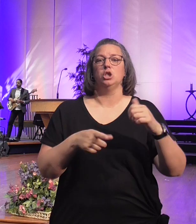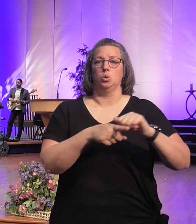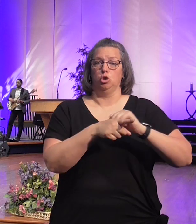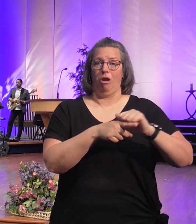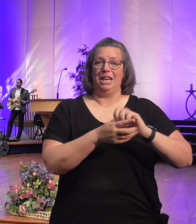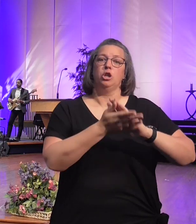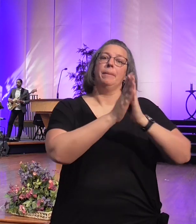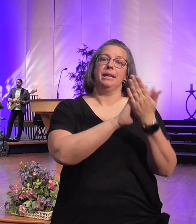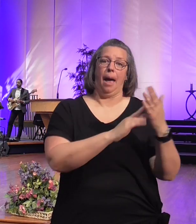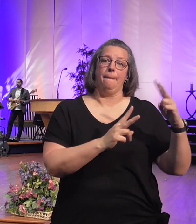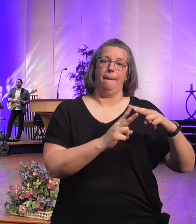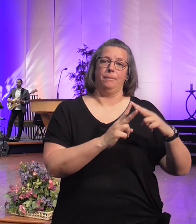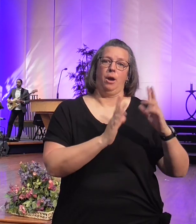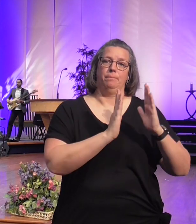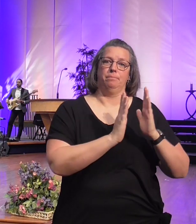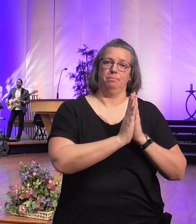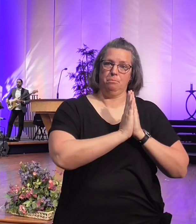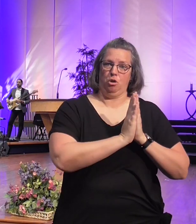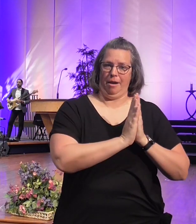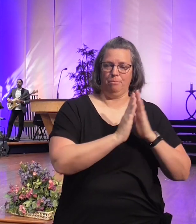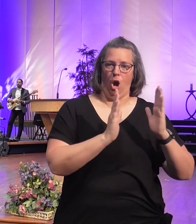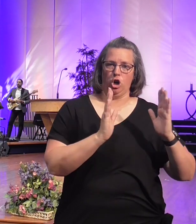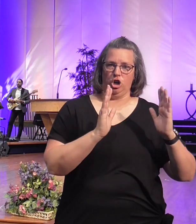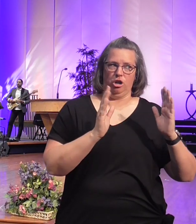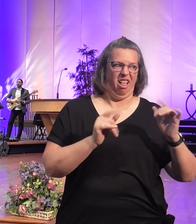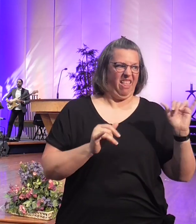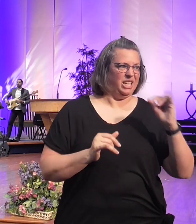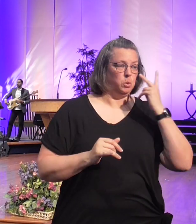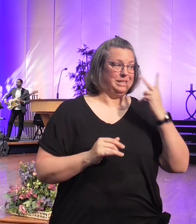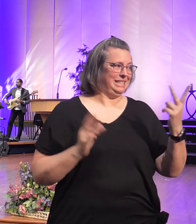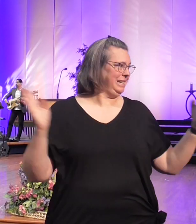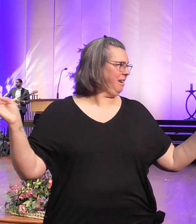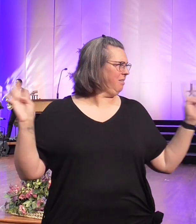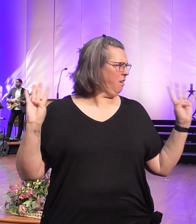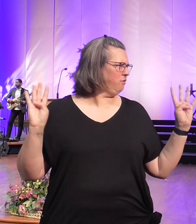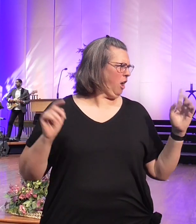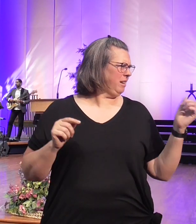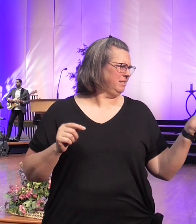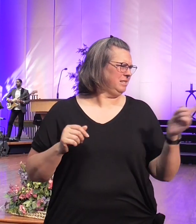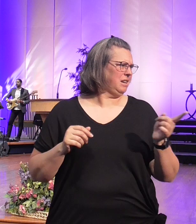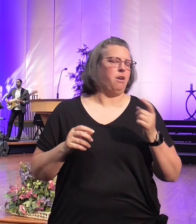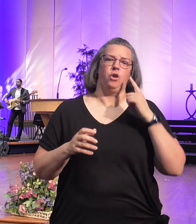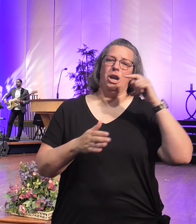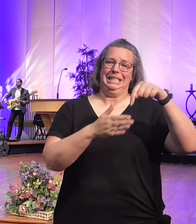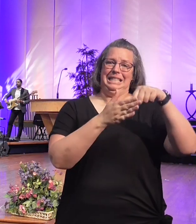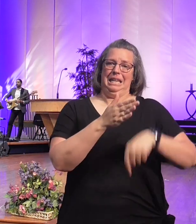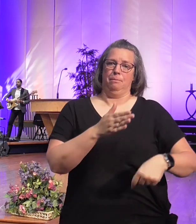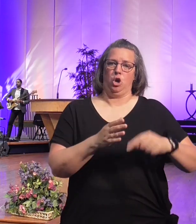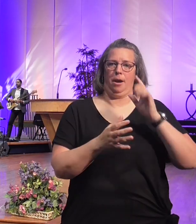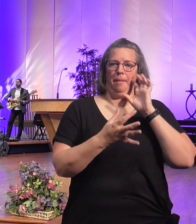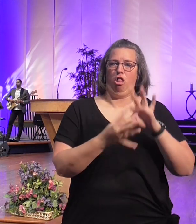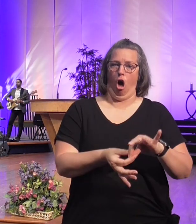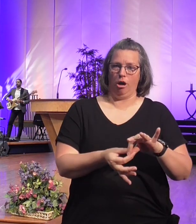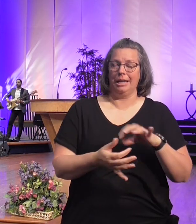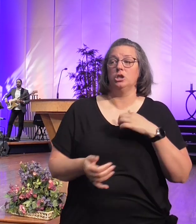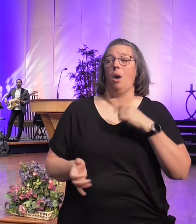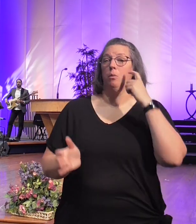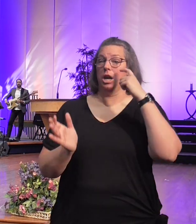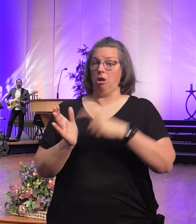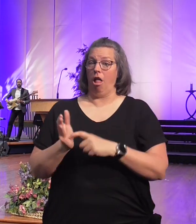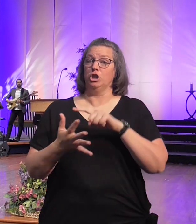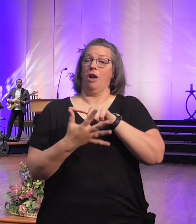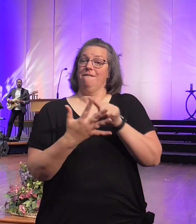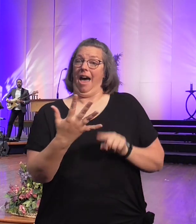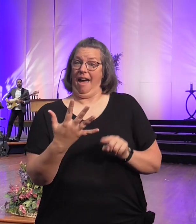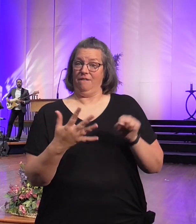prayer partner like you see down here, where you can come forward today and pray, like Dr. Patty said, for a deeper sense of belonging. And I want to acknowledge that 5 of those